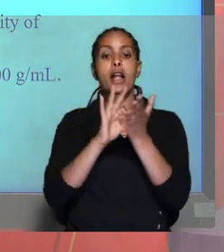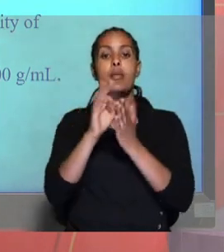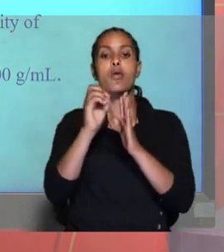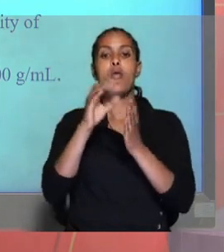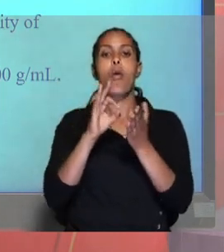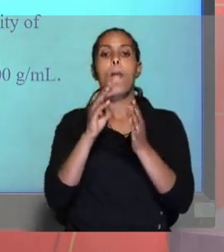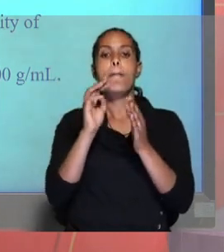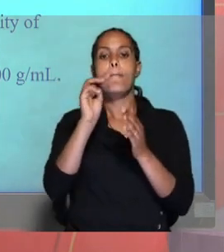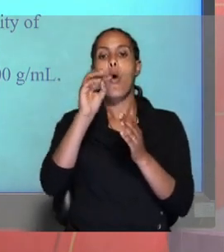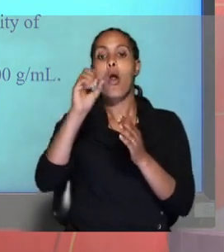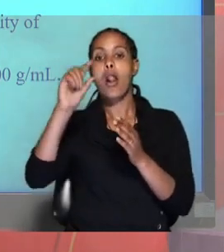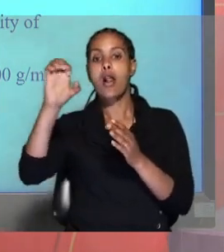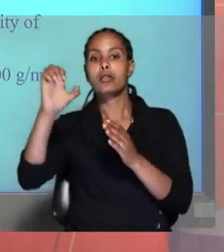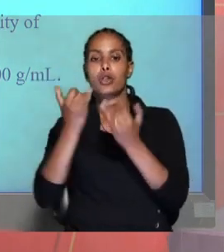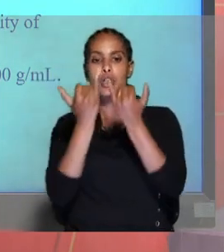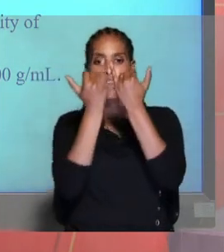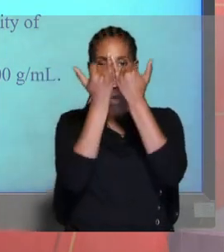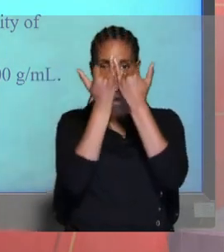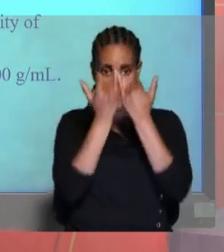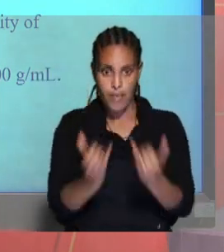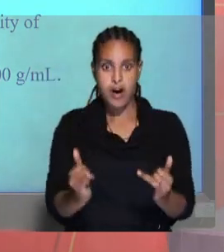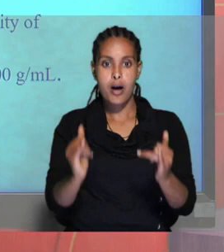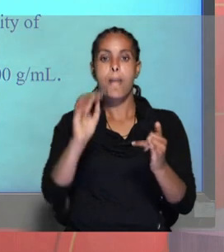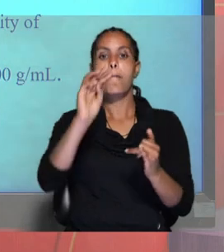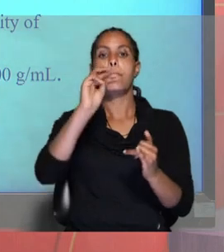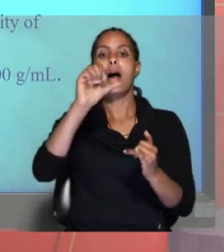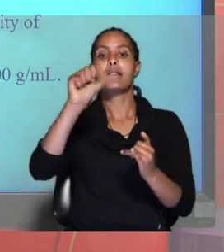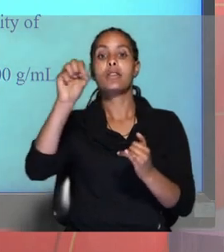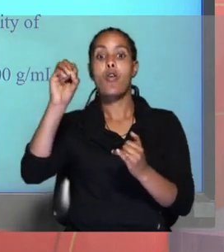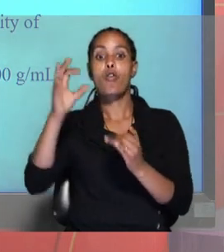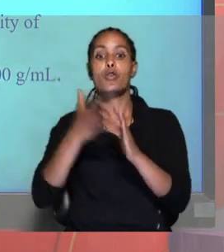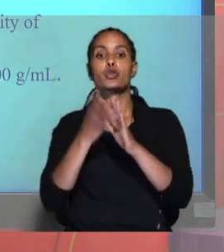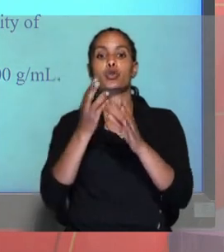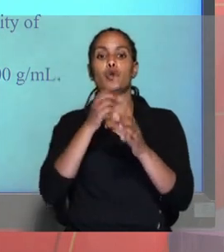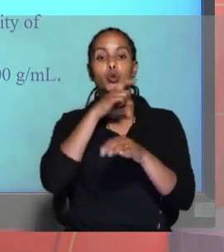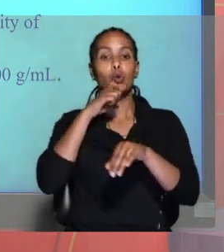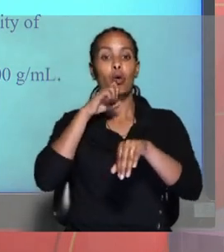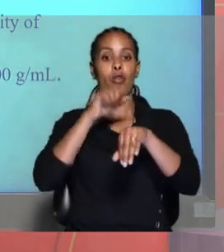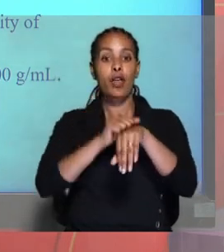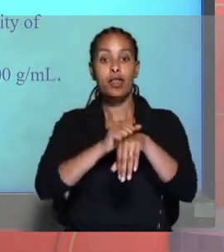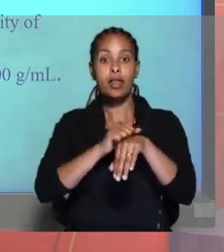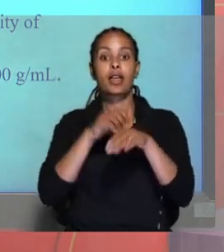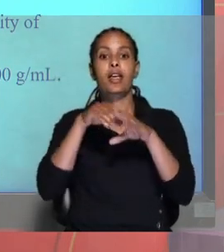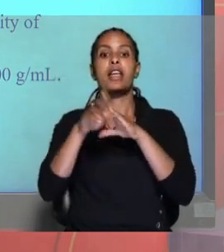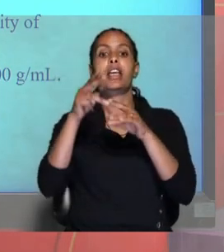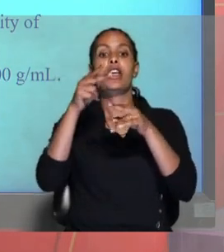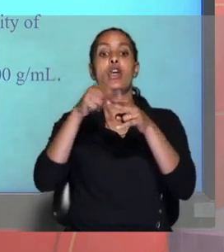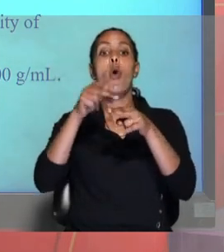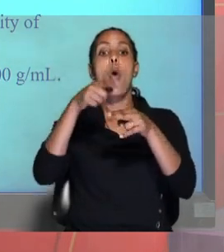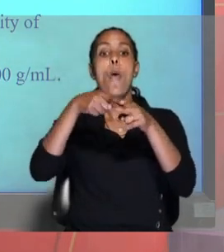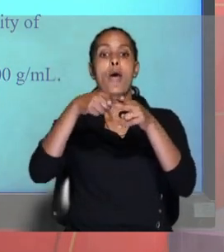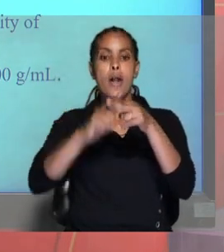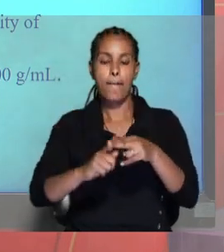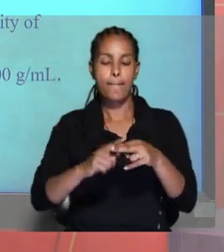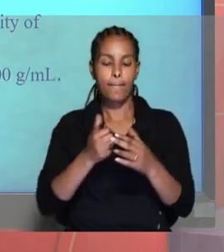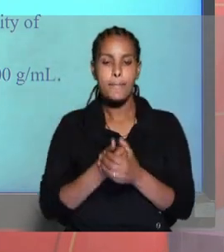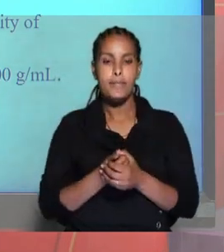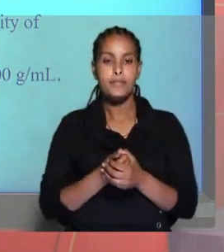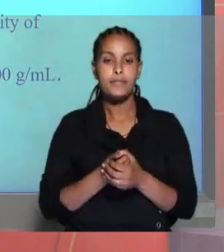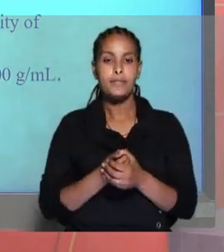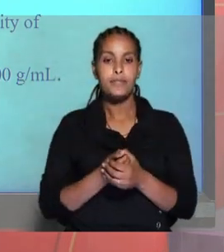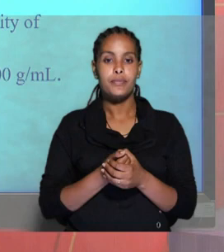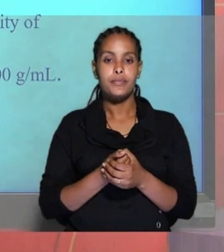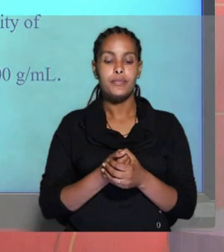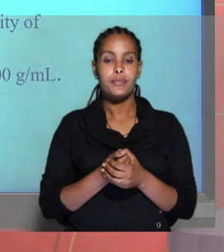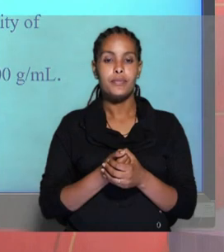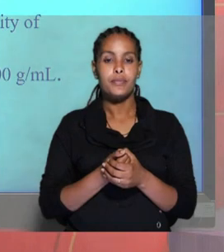of mole of solutes divided by mass of solvents in kilogram. Kg of solvents, kilogram